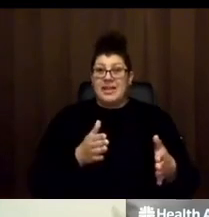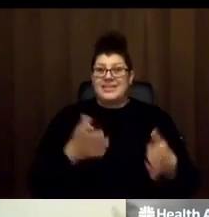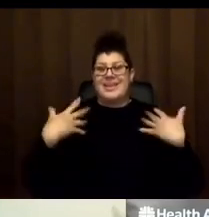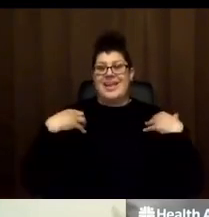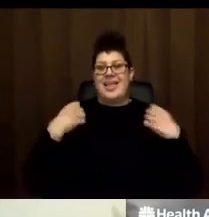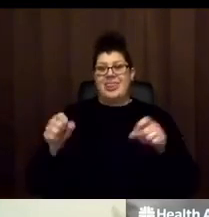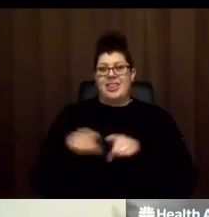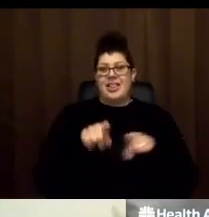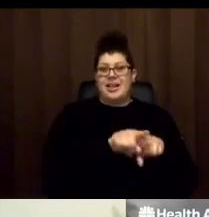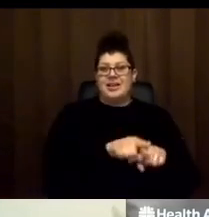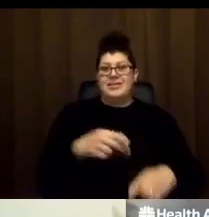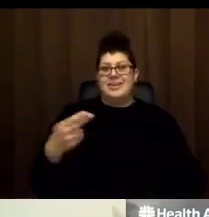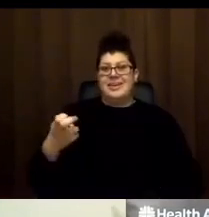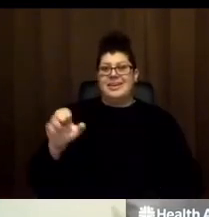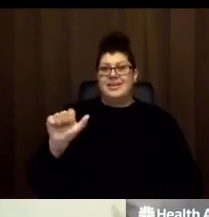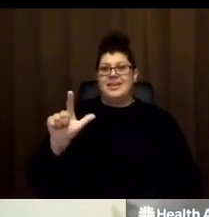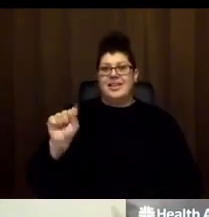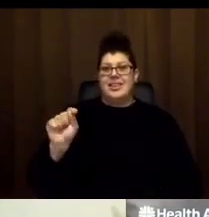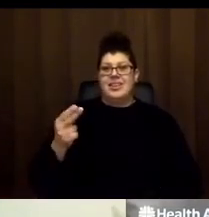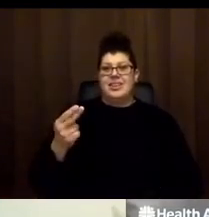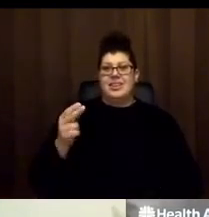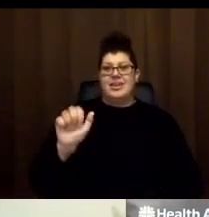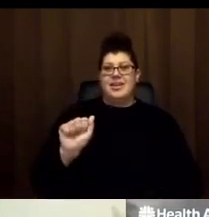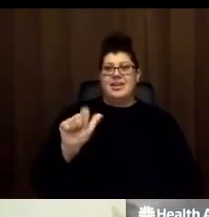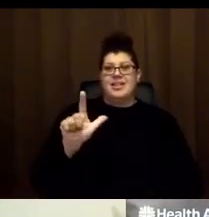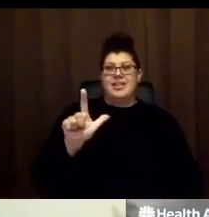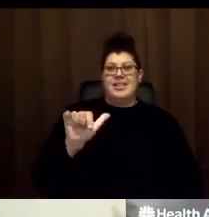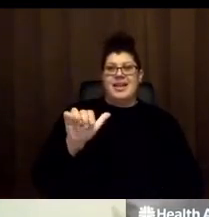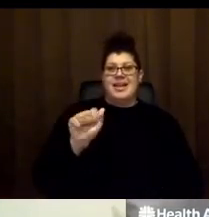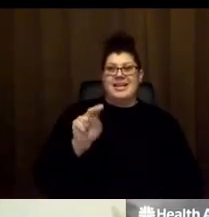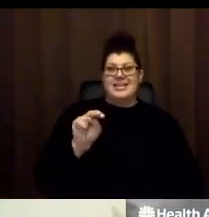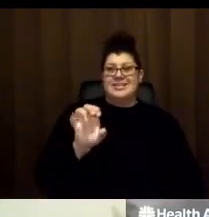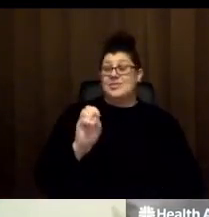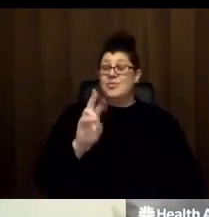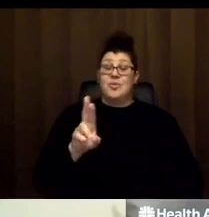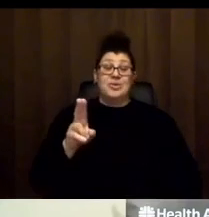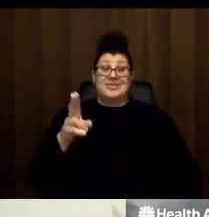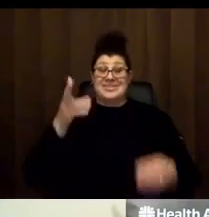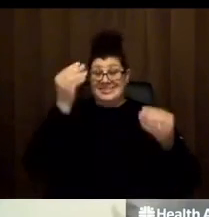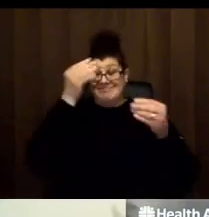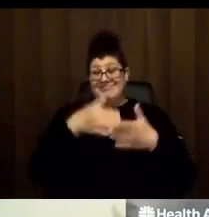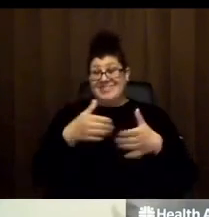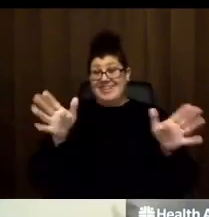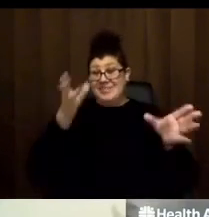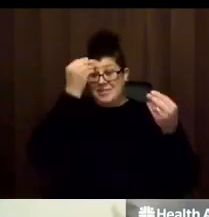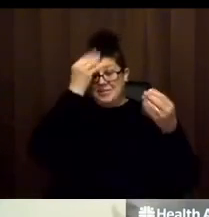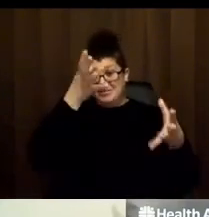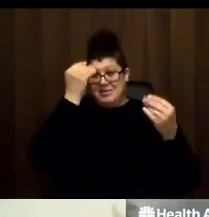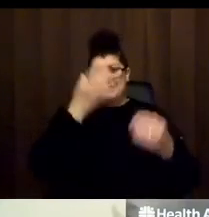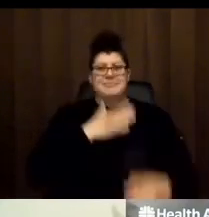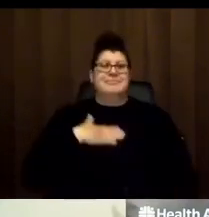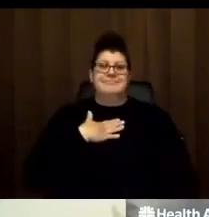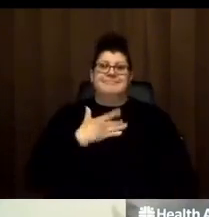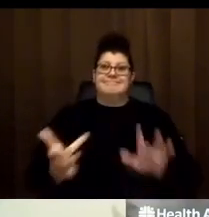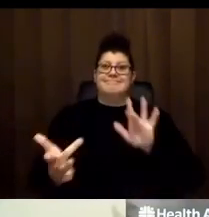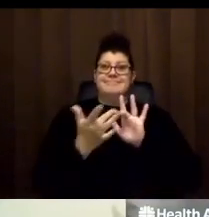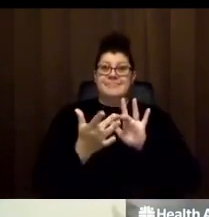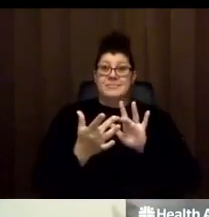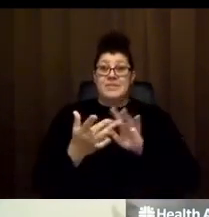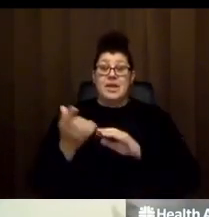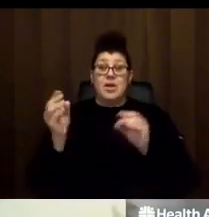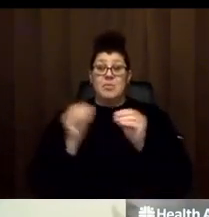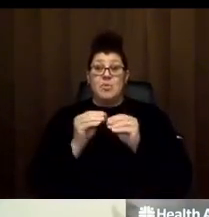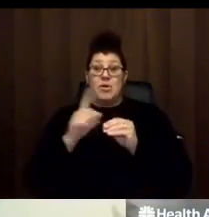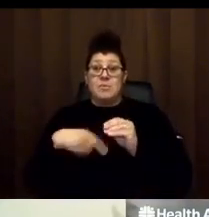you just want general basic information, please reach out to us. Again, you can find out more about our webinars